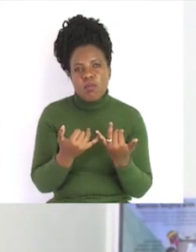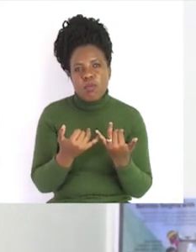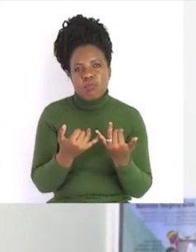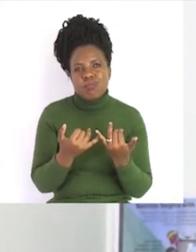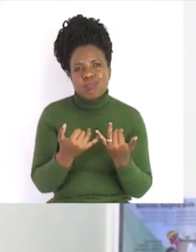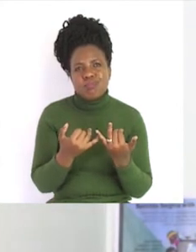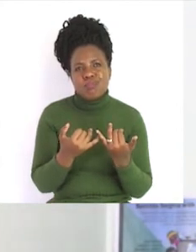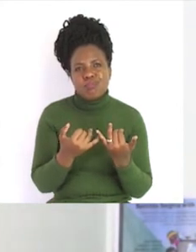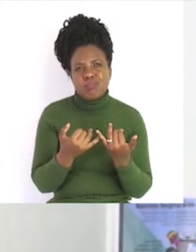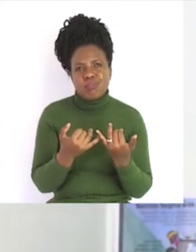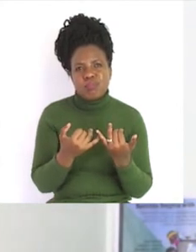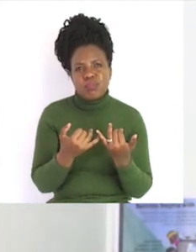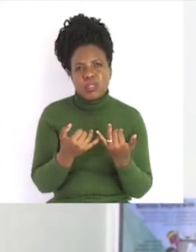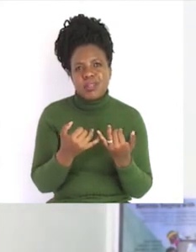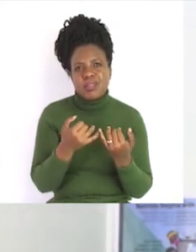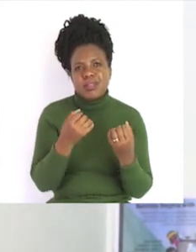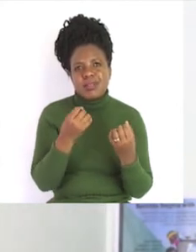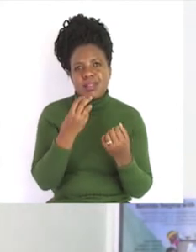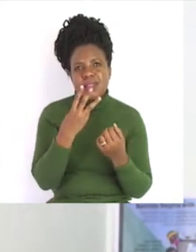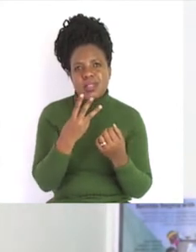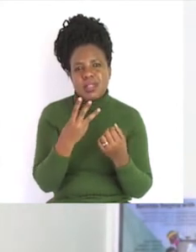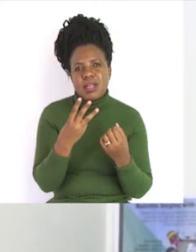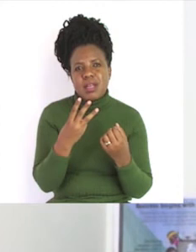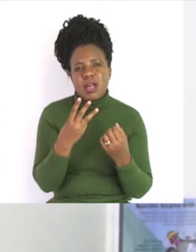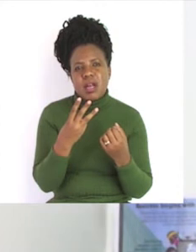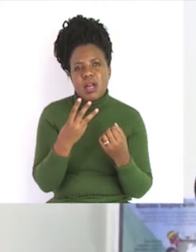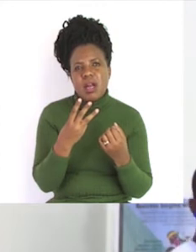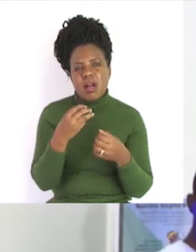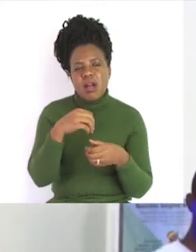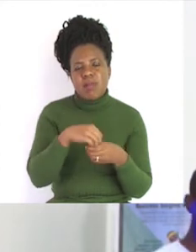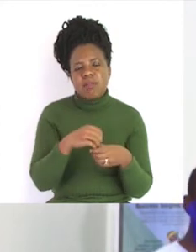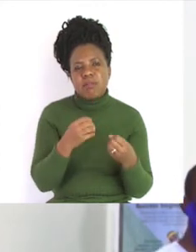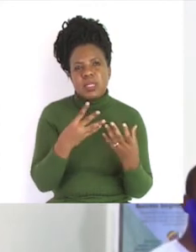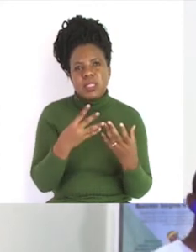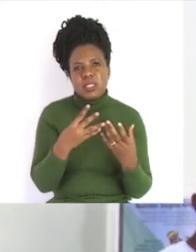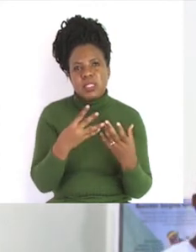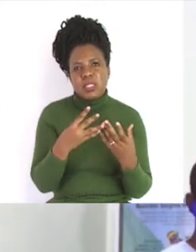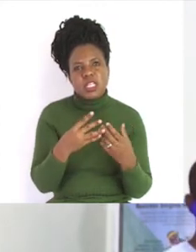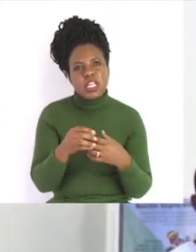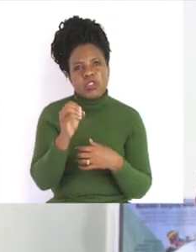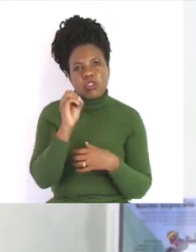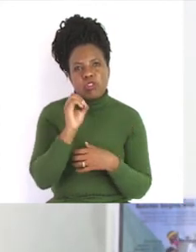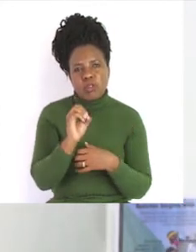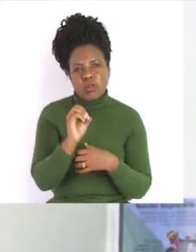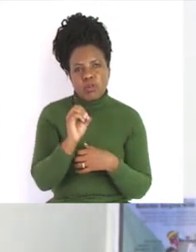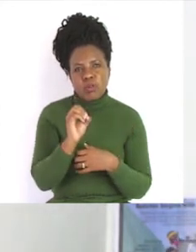3, while 3 is here. All right? So it will go in 0